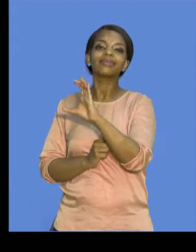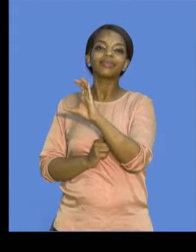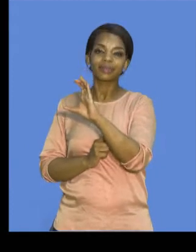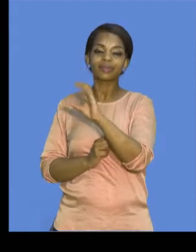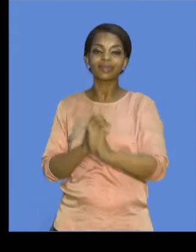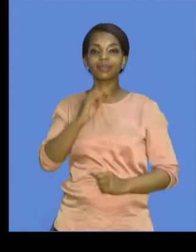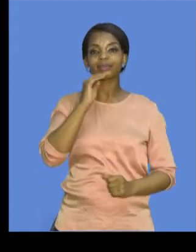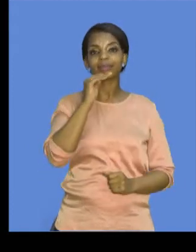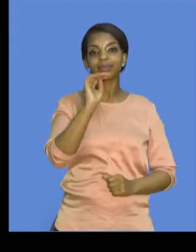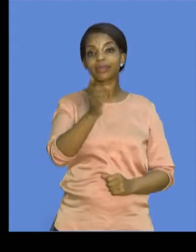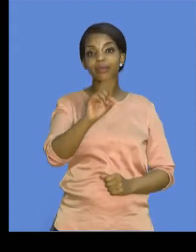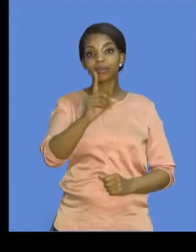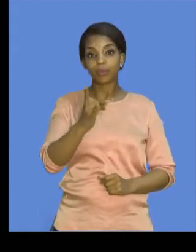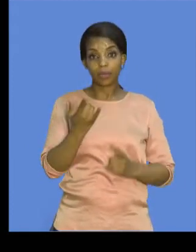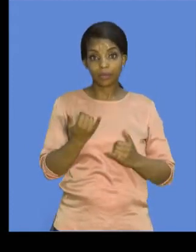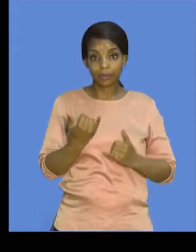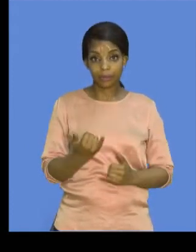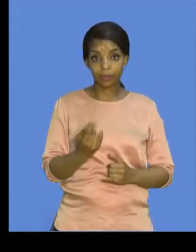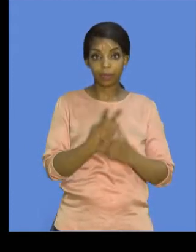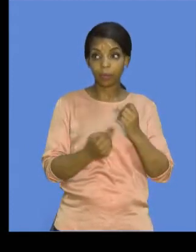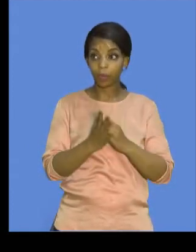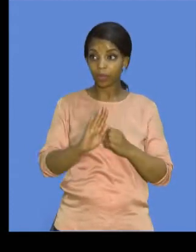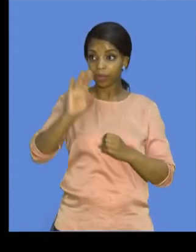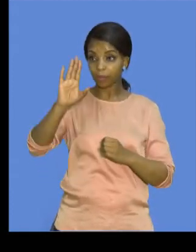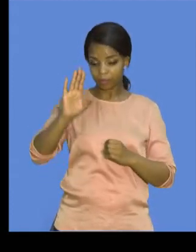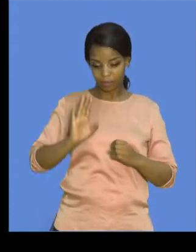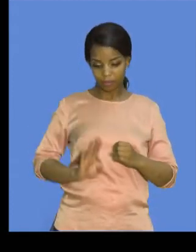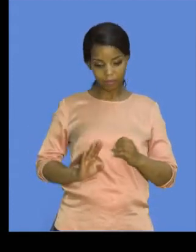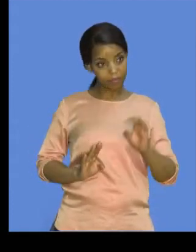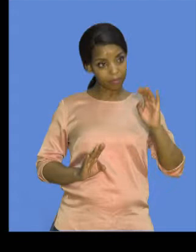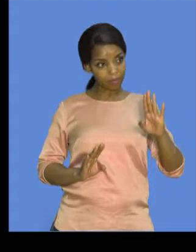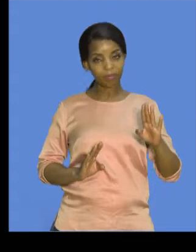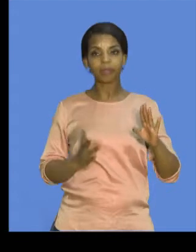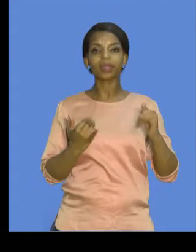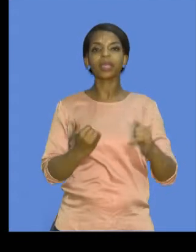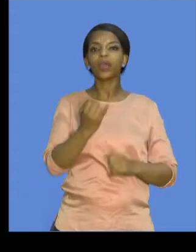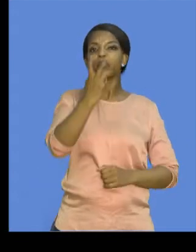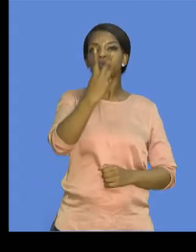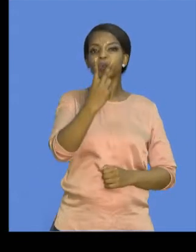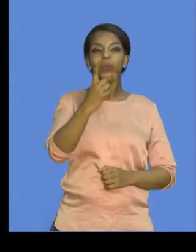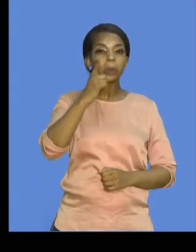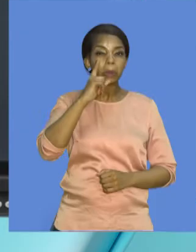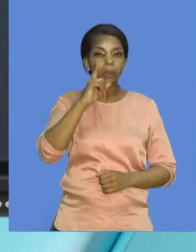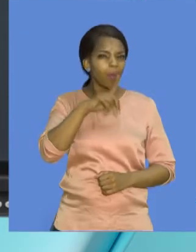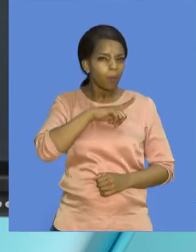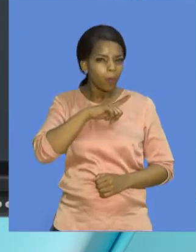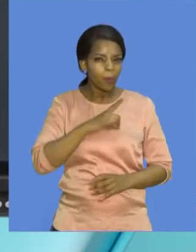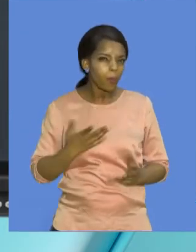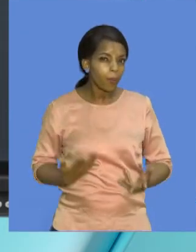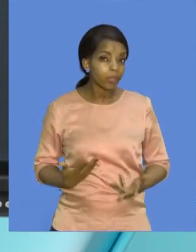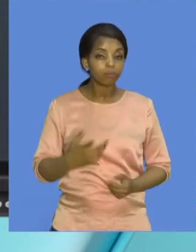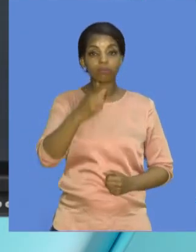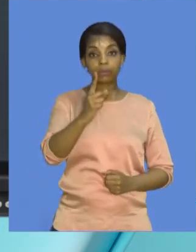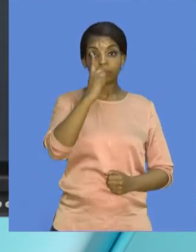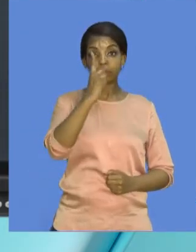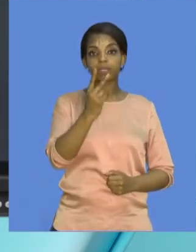representation of the vectors or the forces that act on object C. Now, why do we have two forces in this case? You'd realize